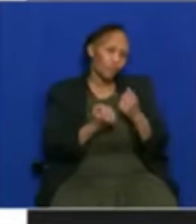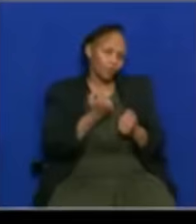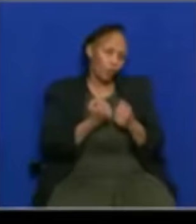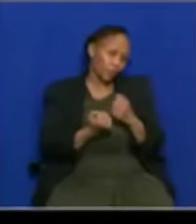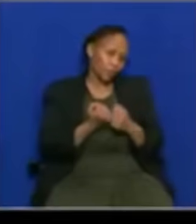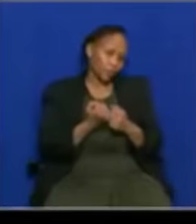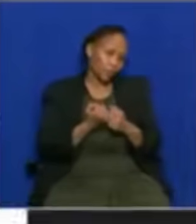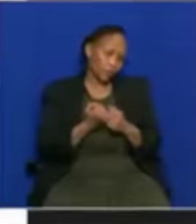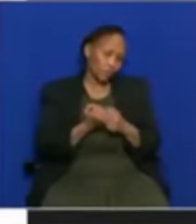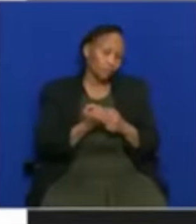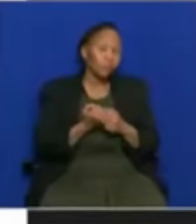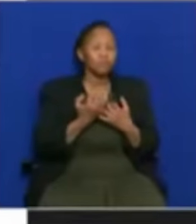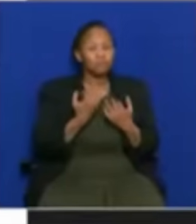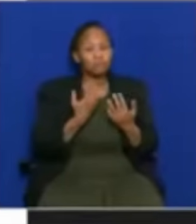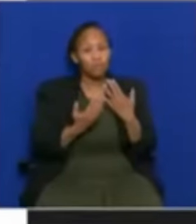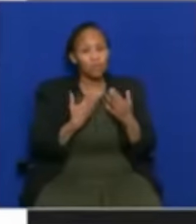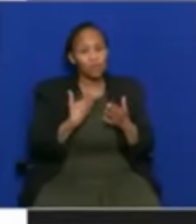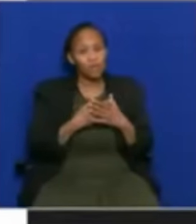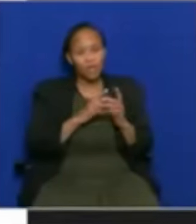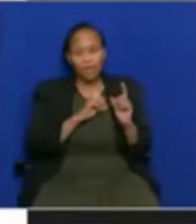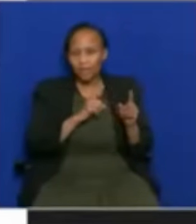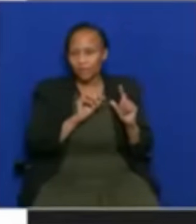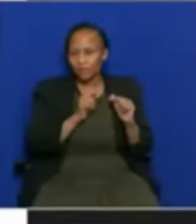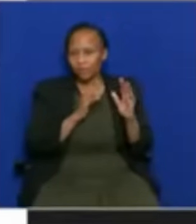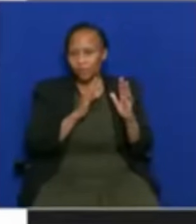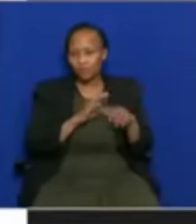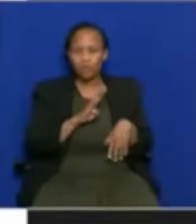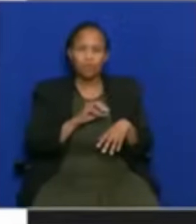On the charge sheet with regards to Kumalo appointed the panel.